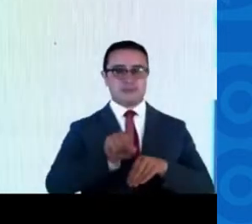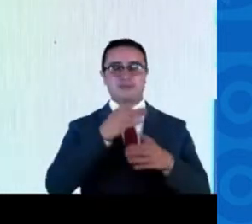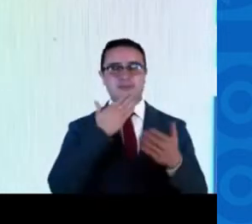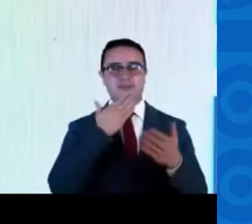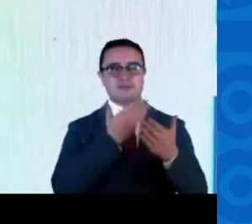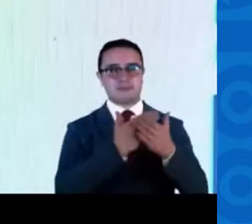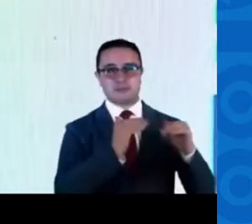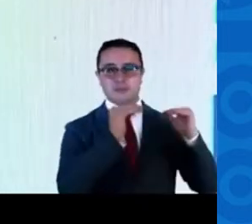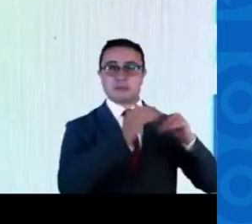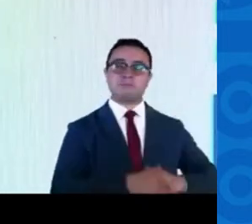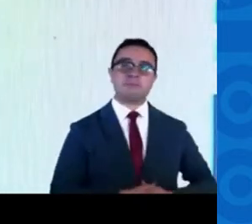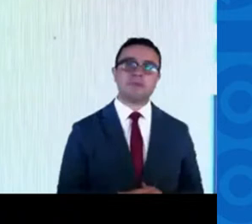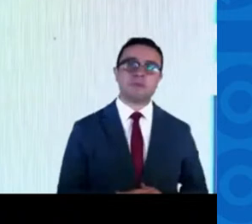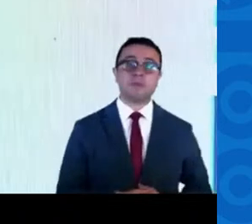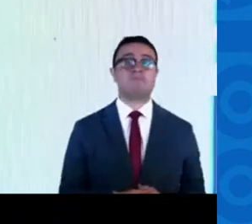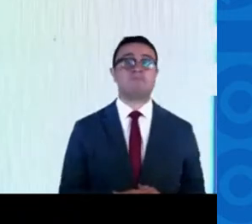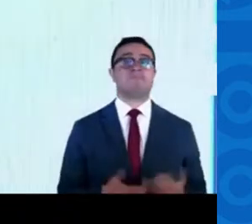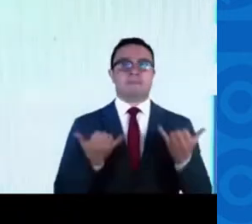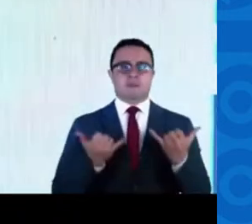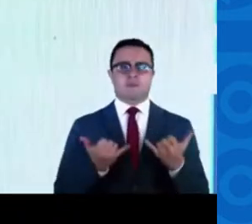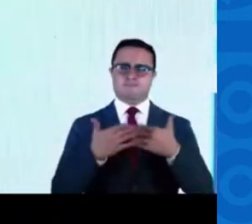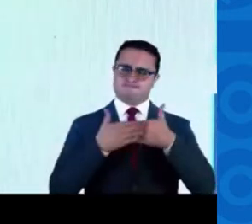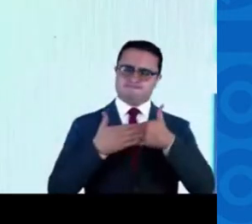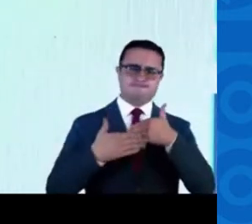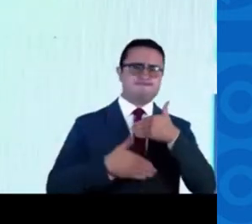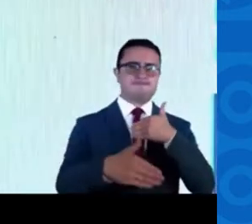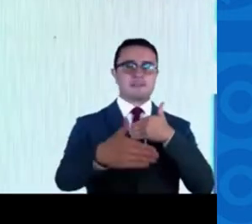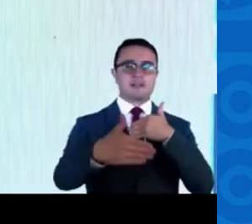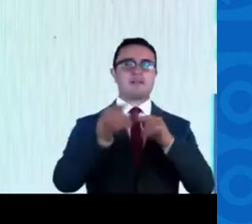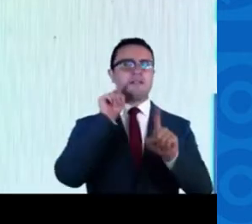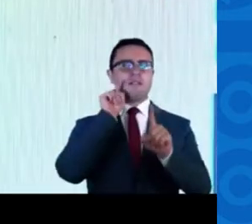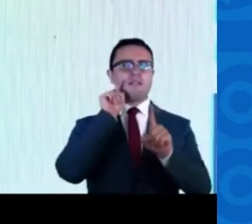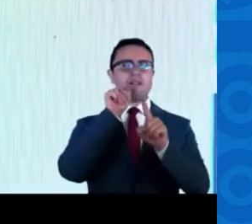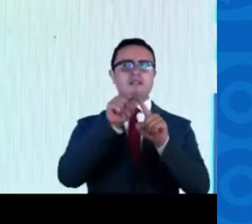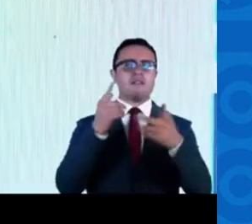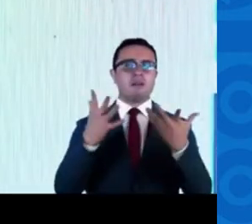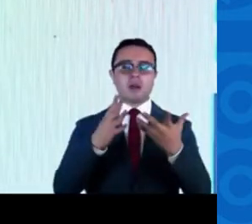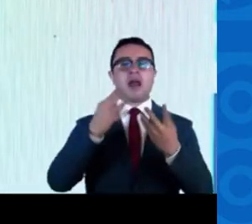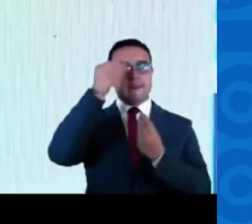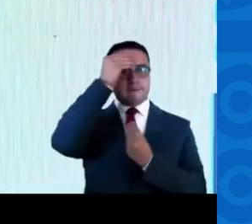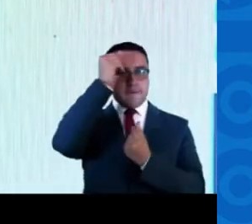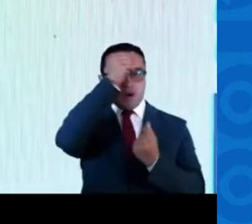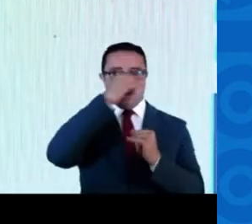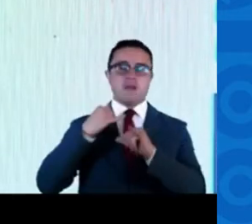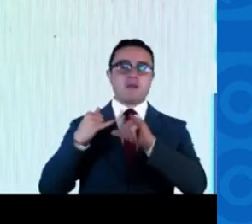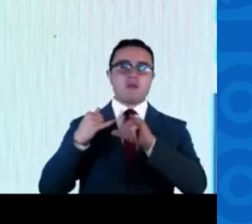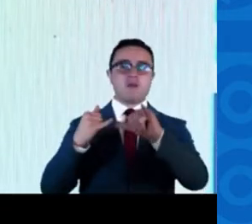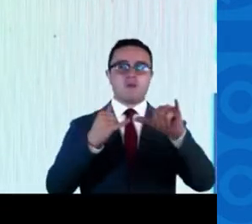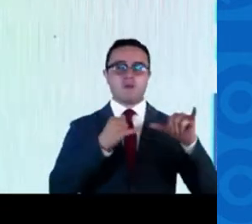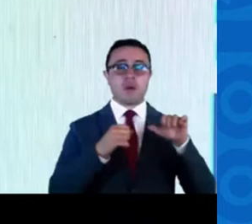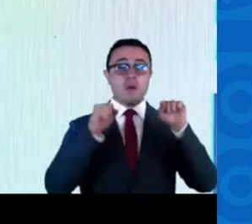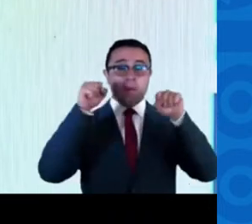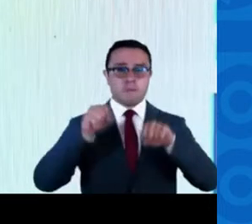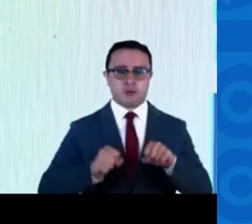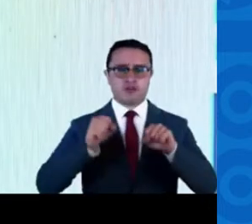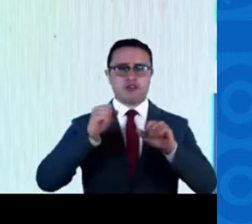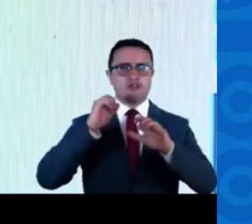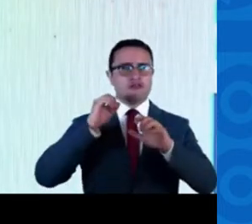at the highest level. We are here to reaffirm our common goals in order